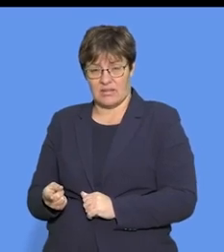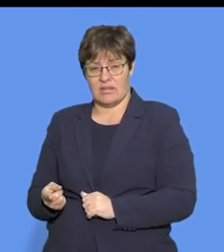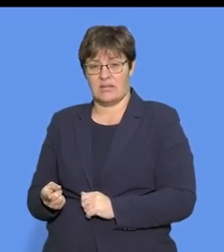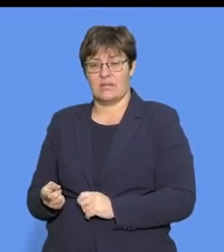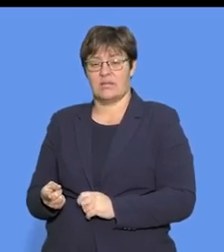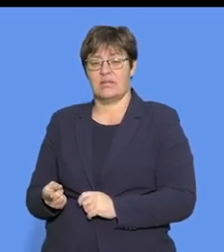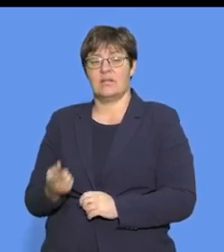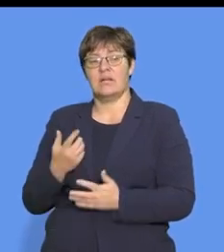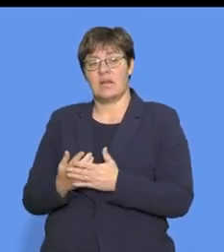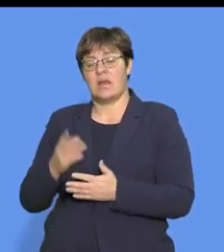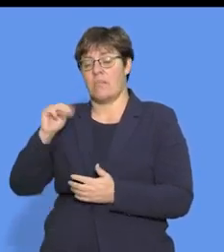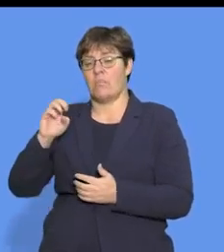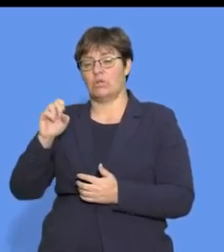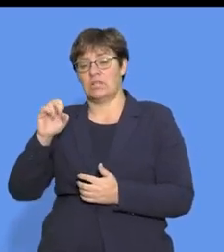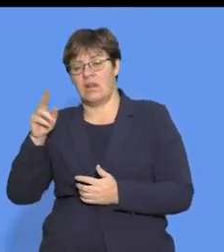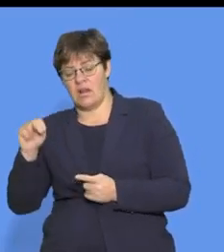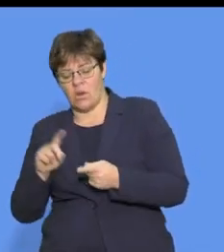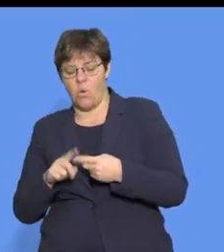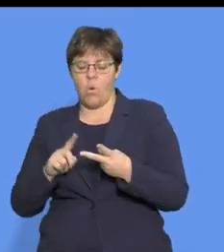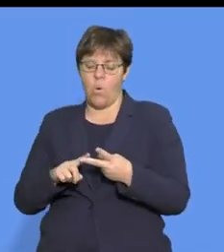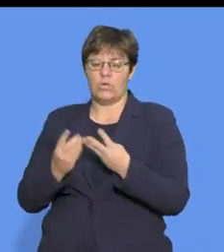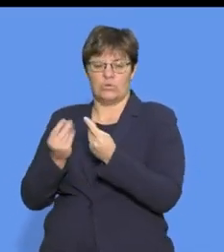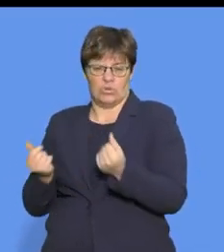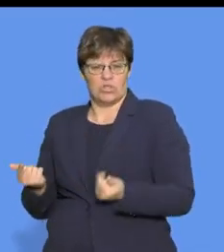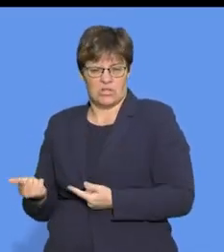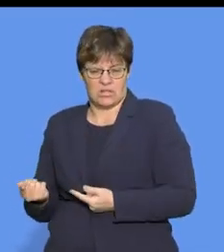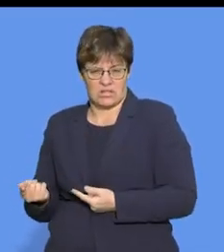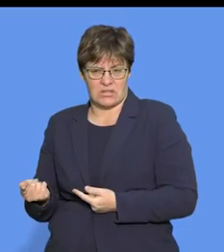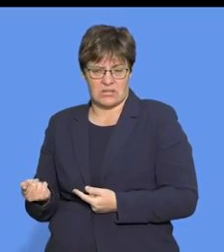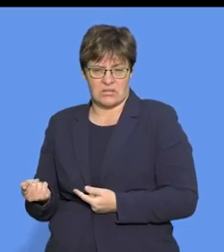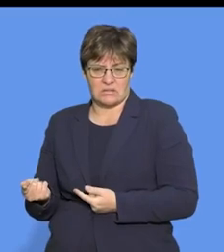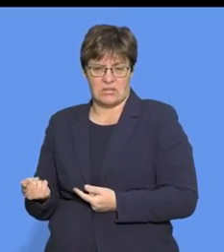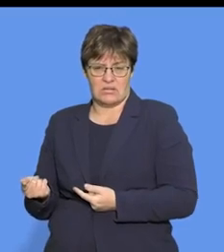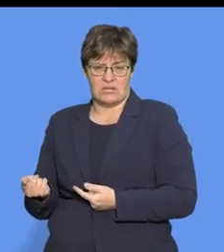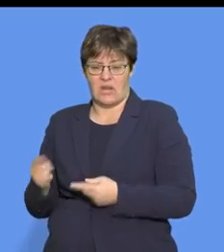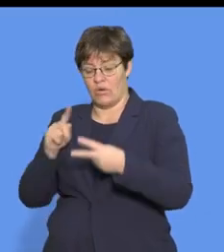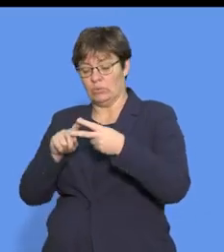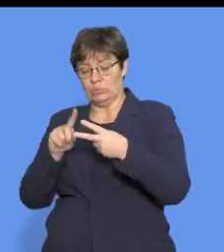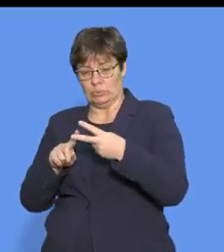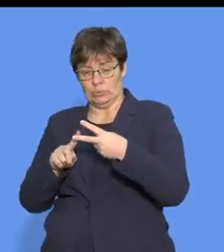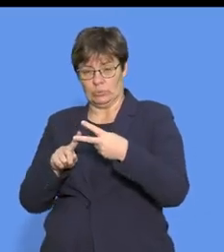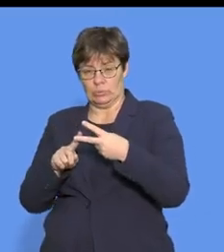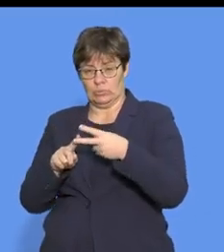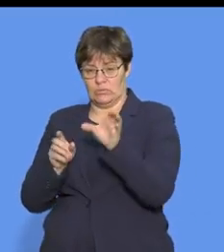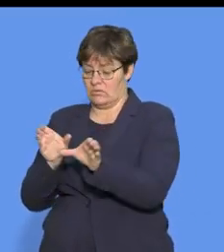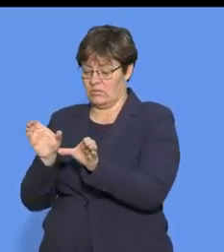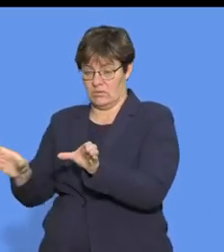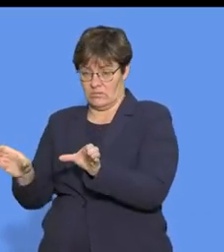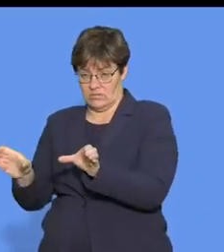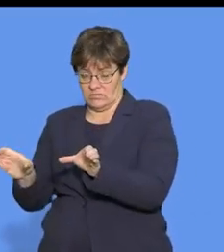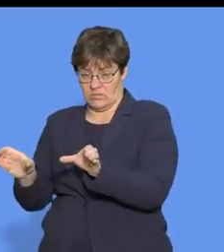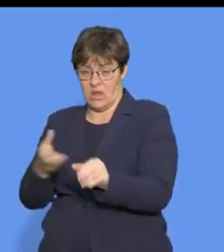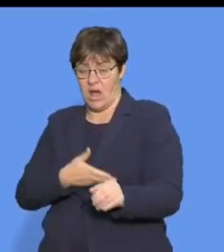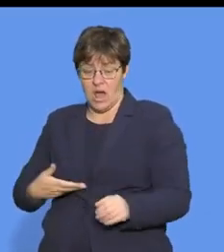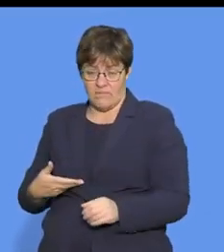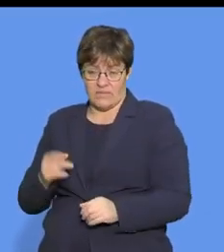those can be molten or they can be in solution. There are two cells here. There are